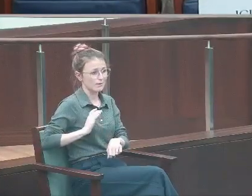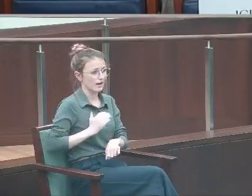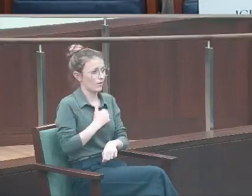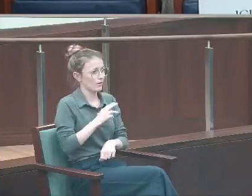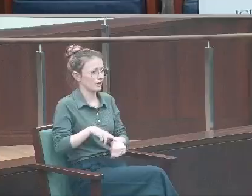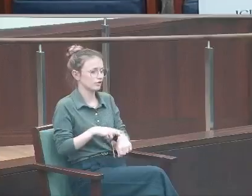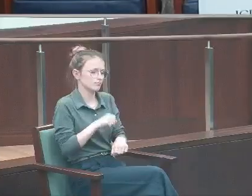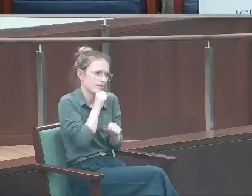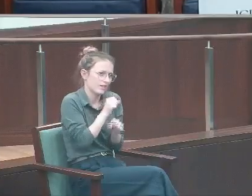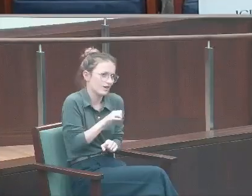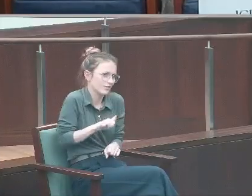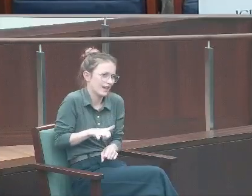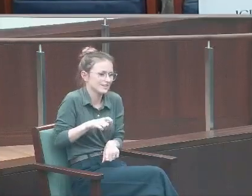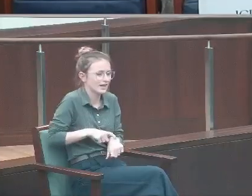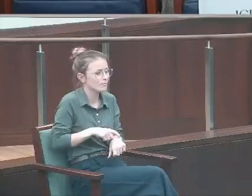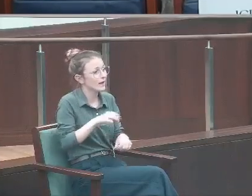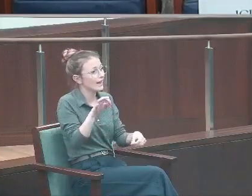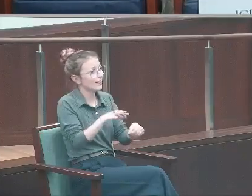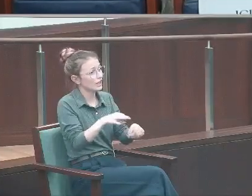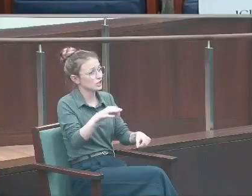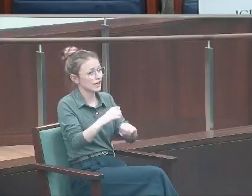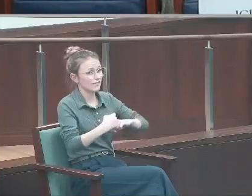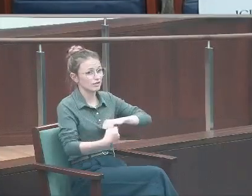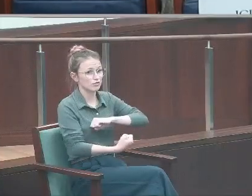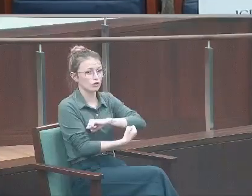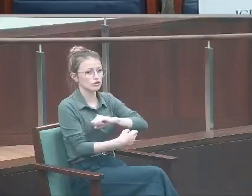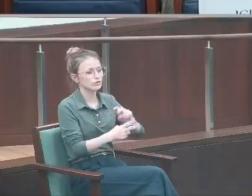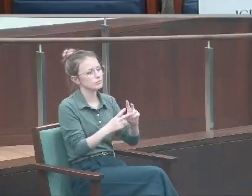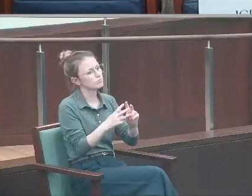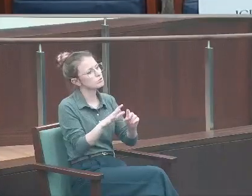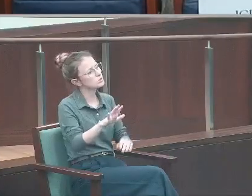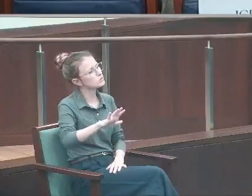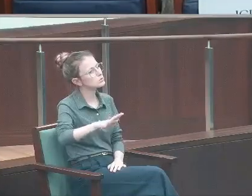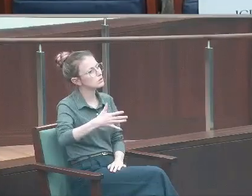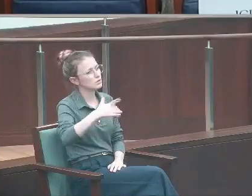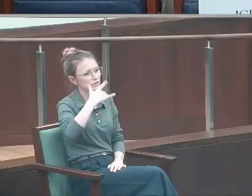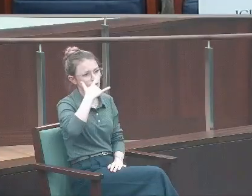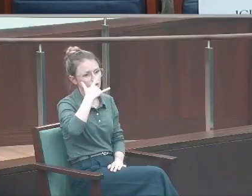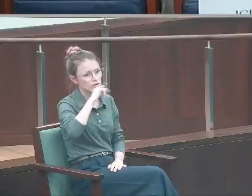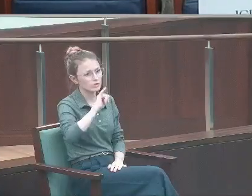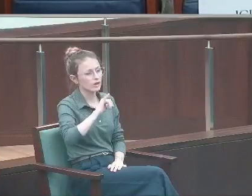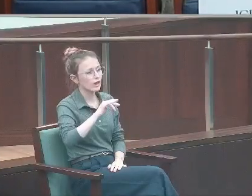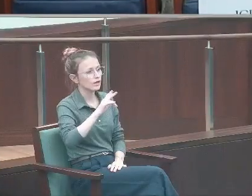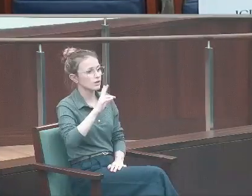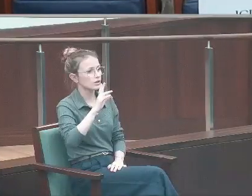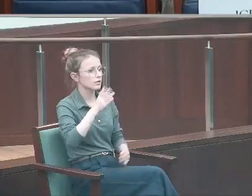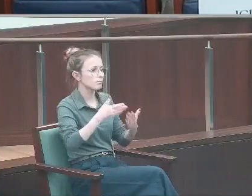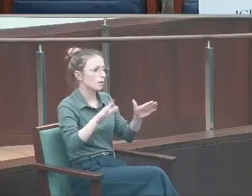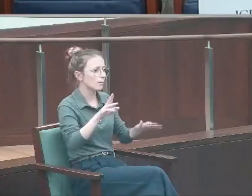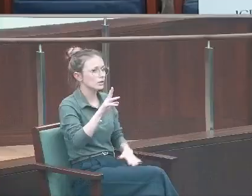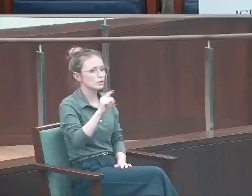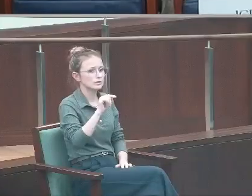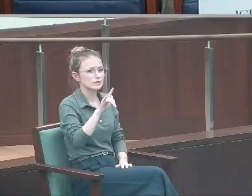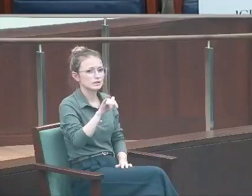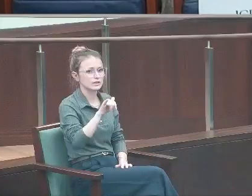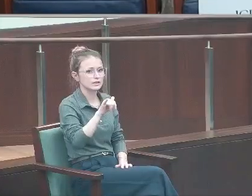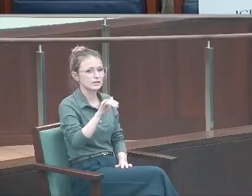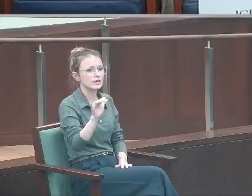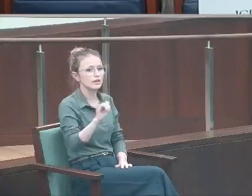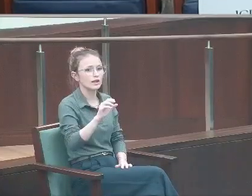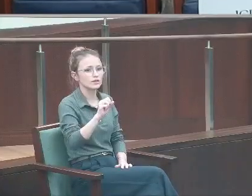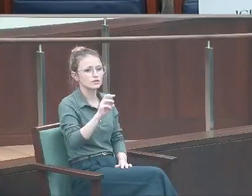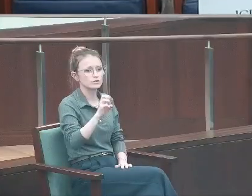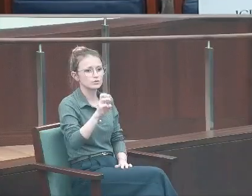it, where the election infrastructure was kind of like public utility, right? It was kind of like the sewers,